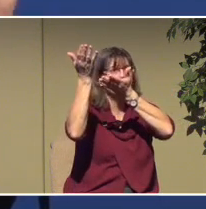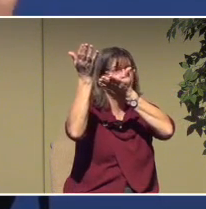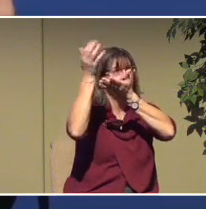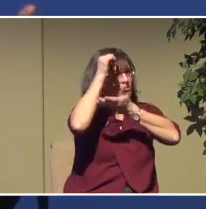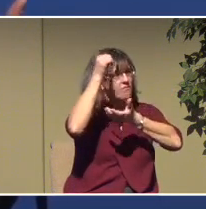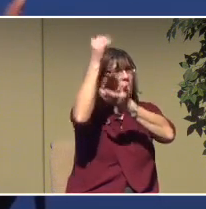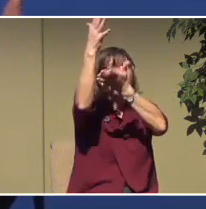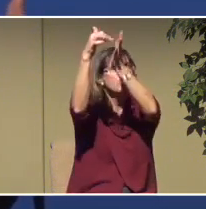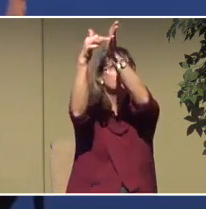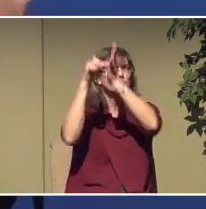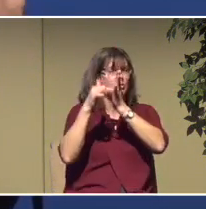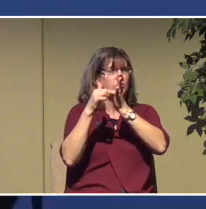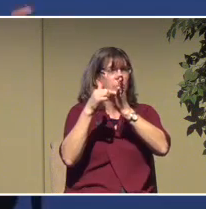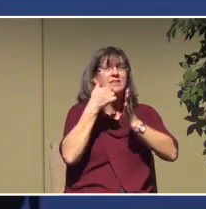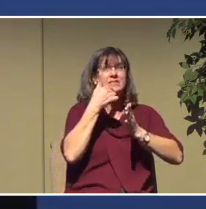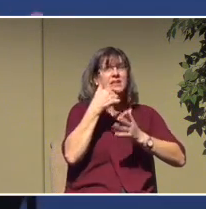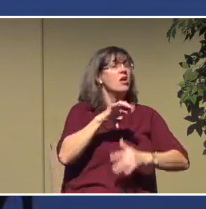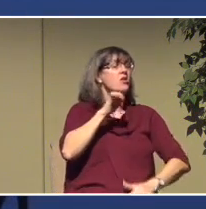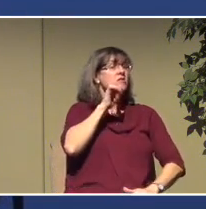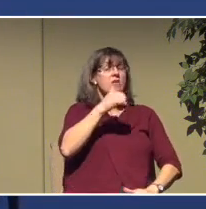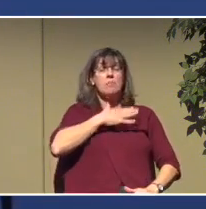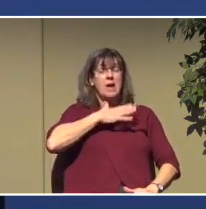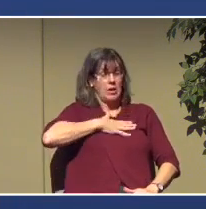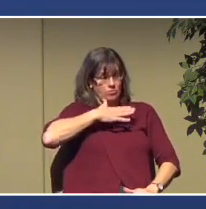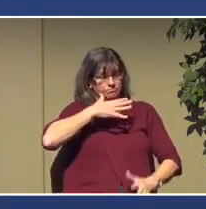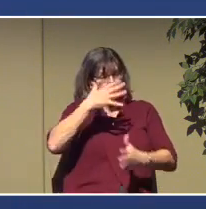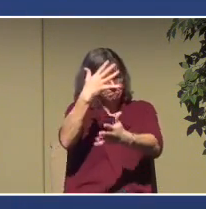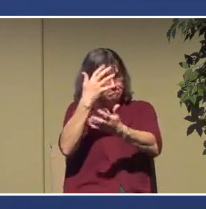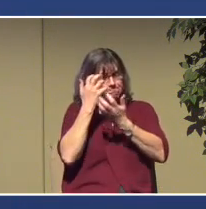He said, "Not my will, but your will be done."